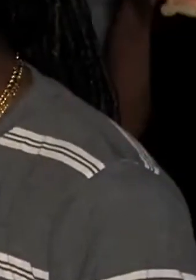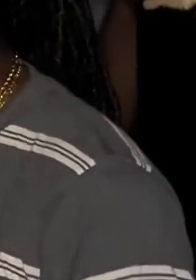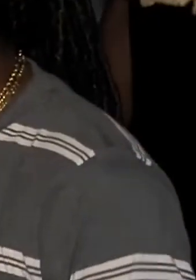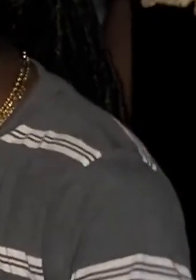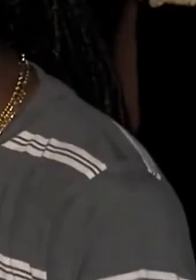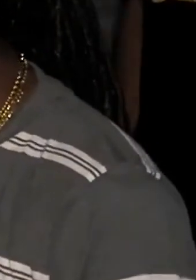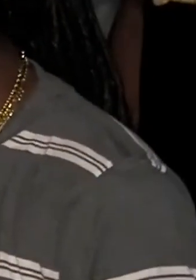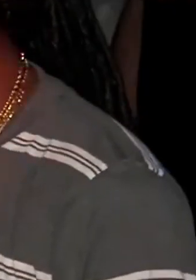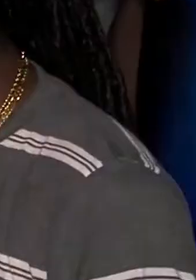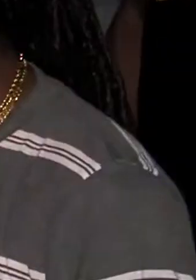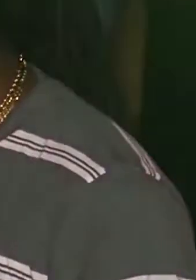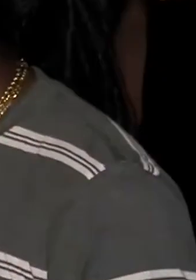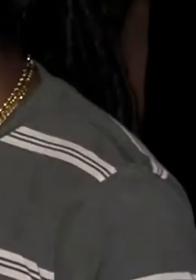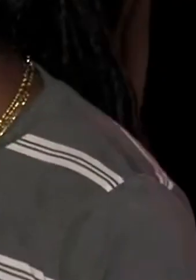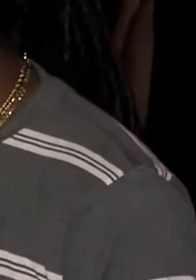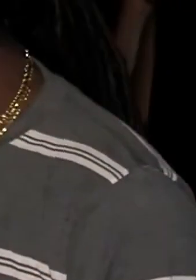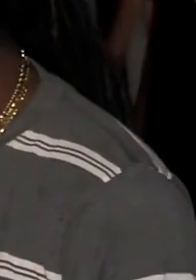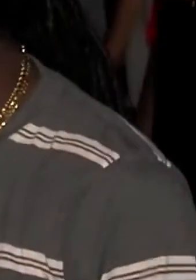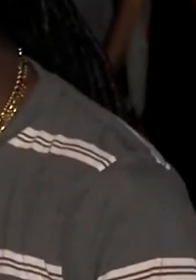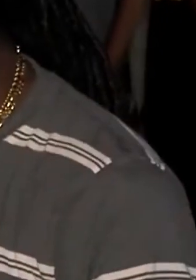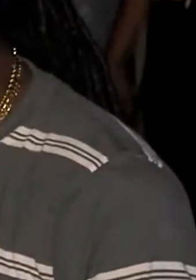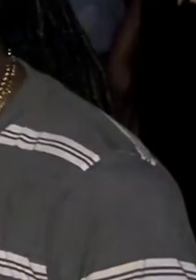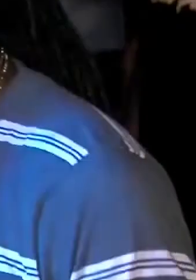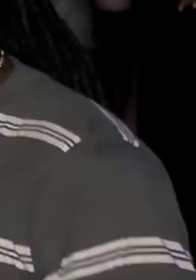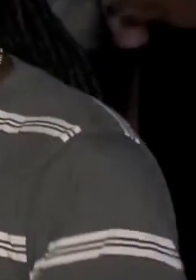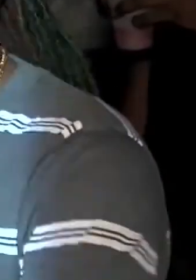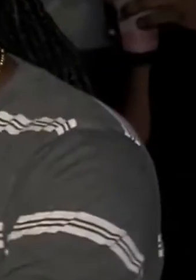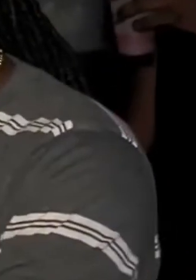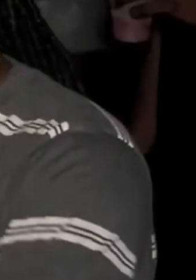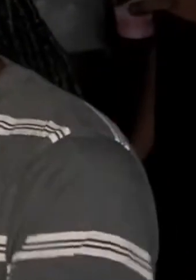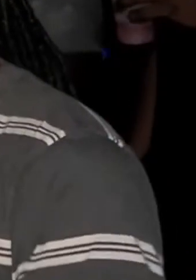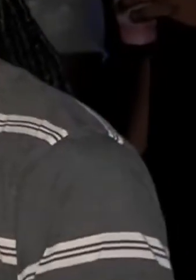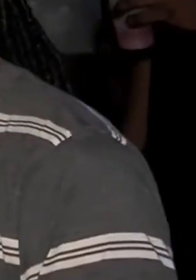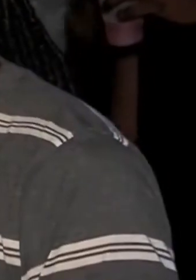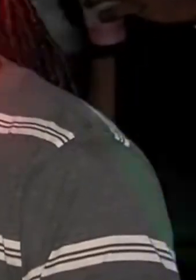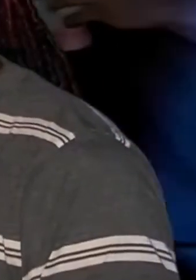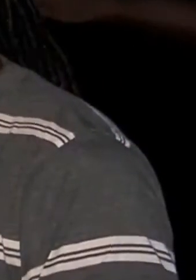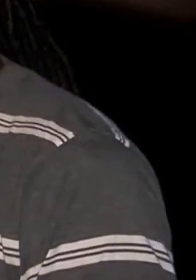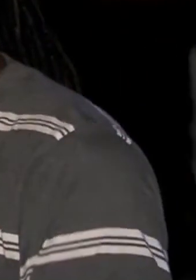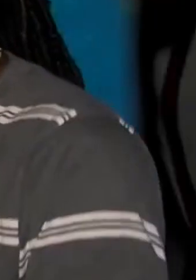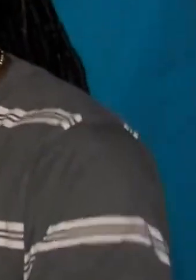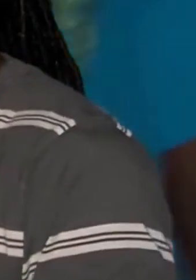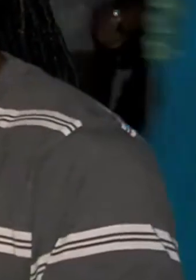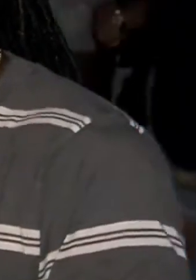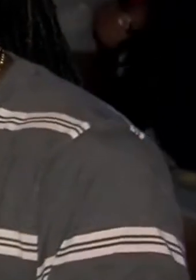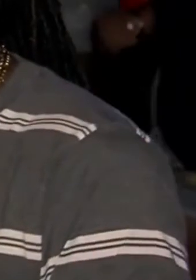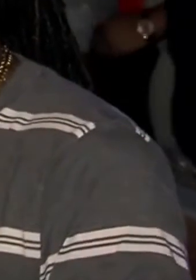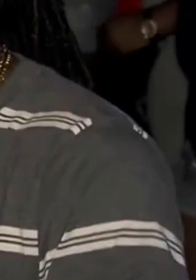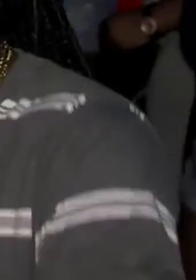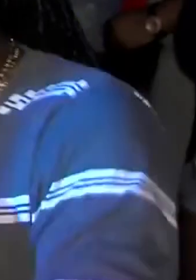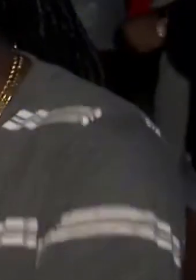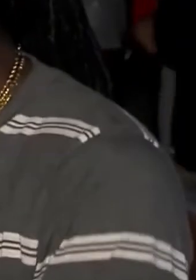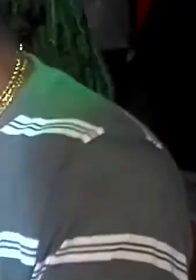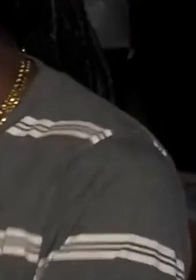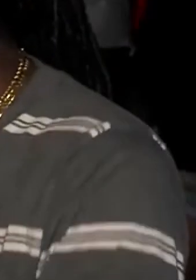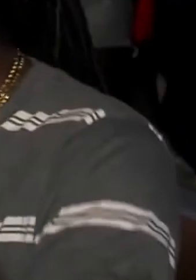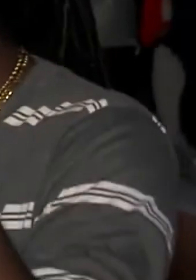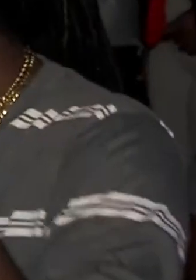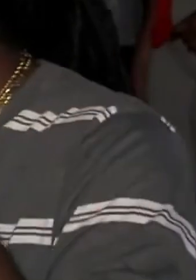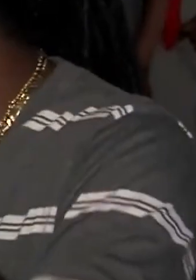confident in my songs this year than I did last year, and I believe that I will somehow